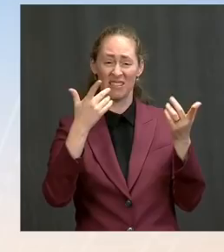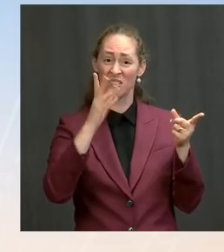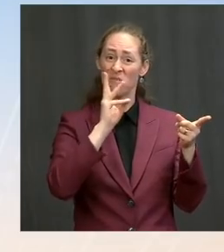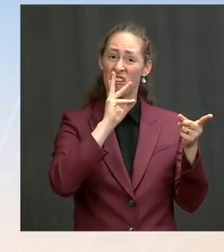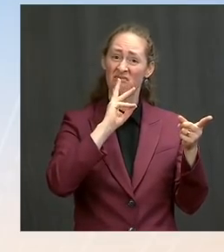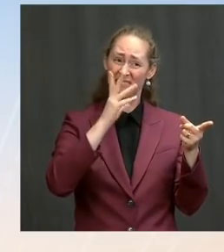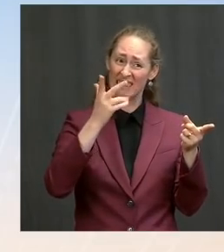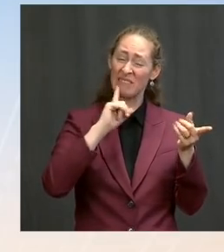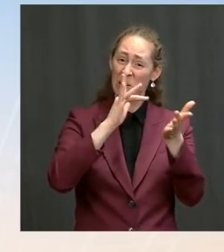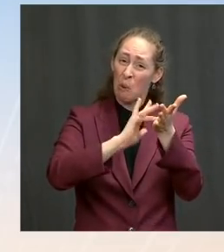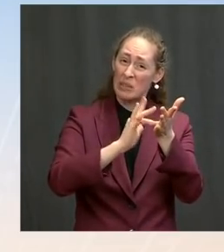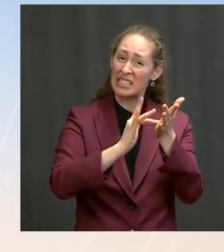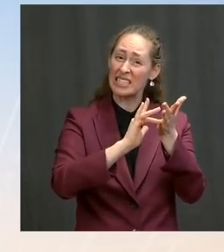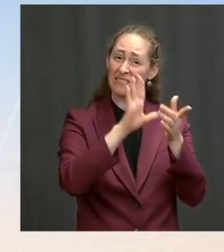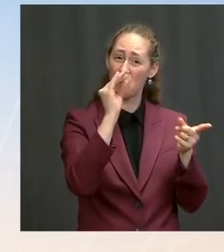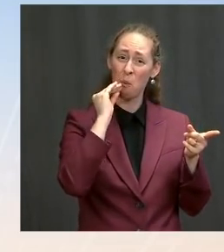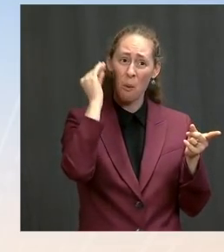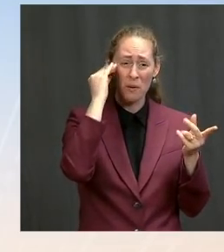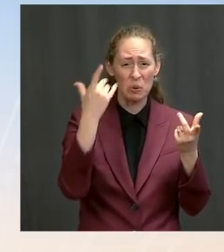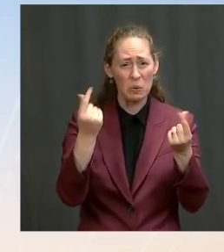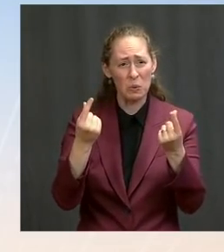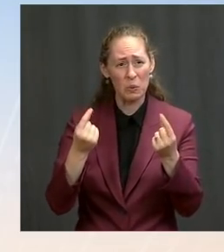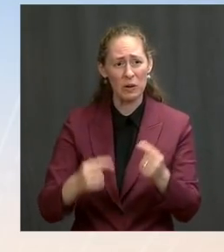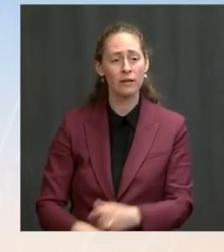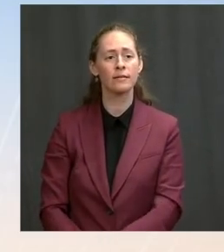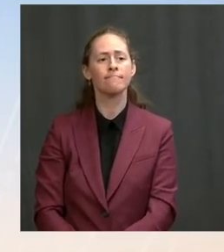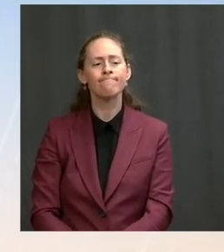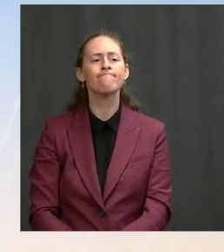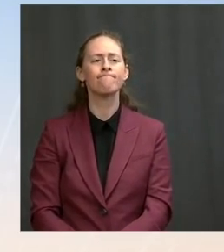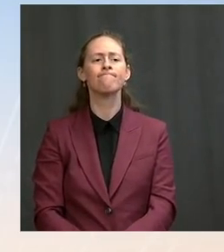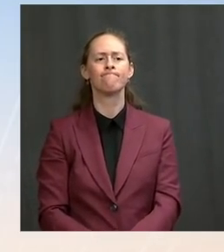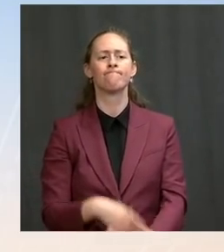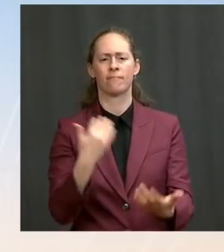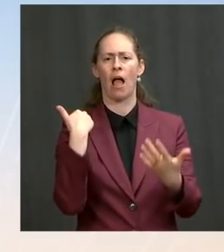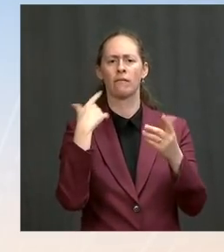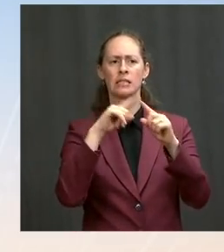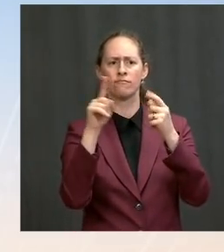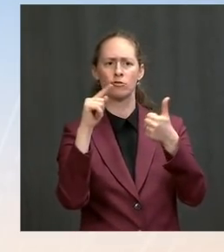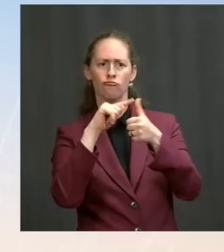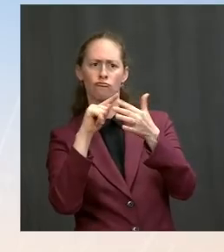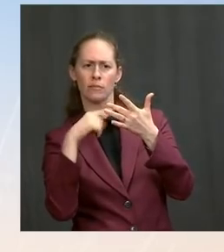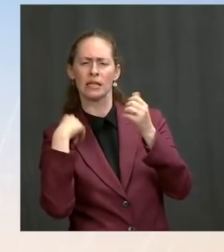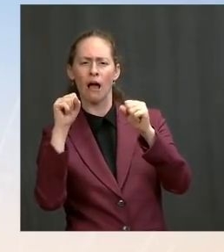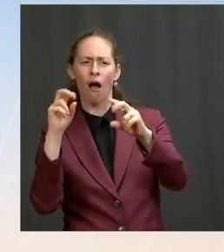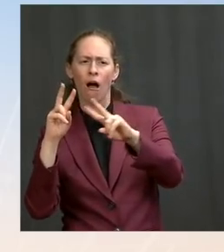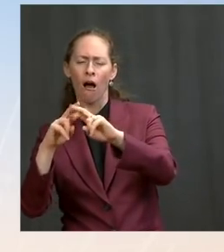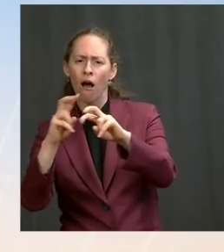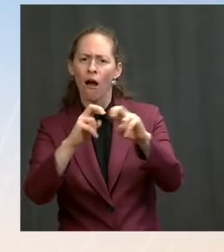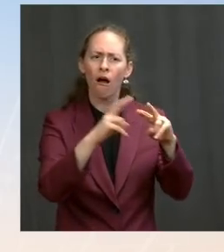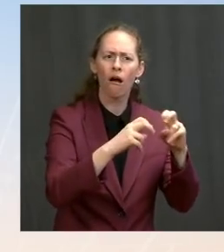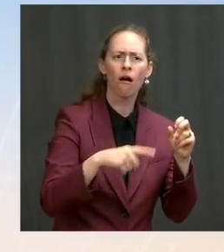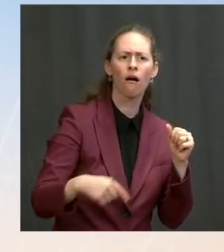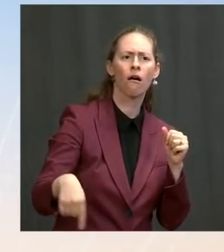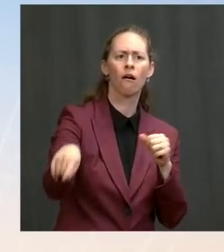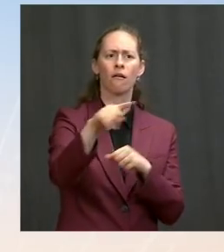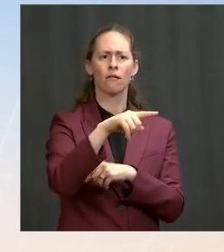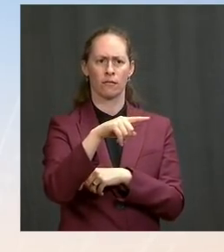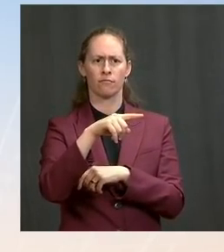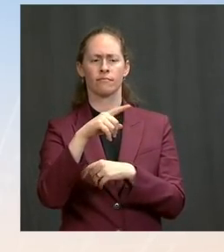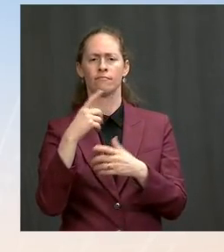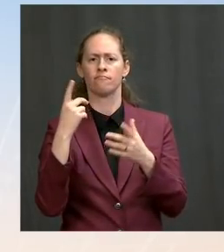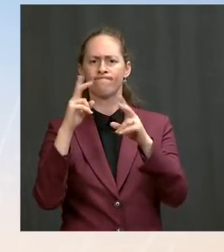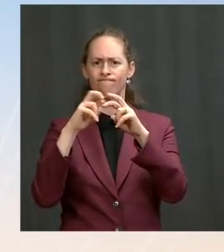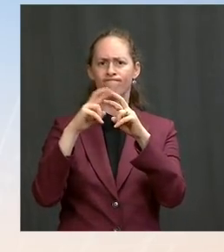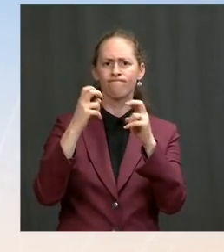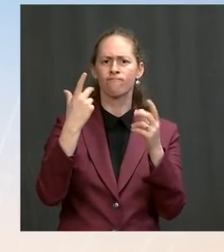addressing that? I think we're looking at a range of options to look at water pollution. PFAS, I think we've got a number